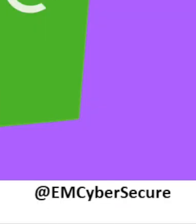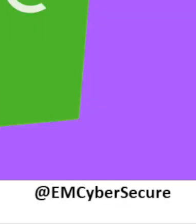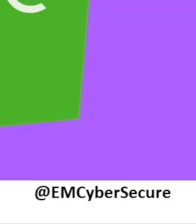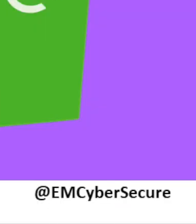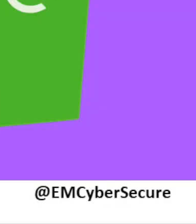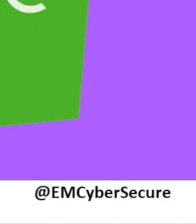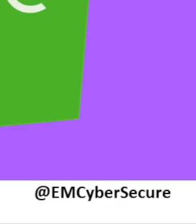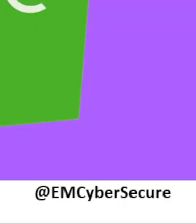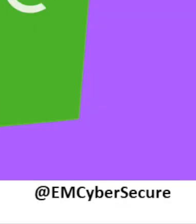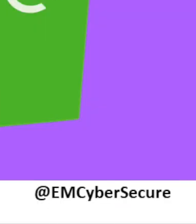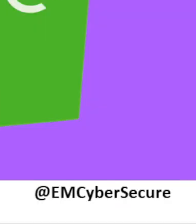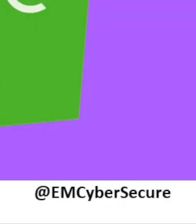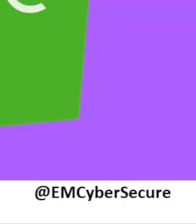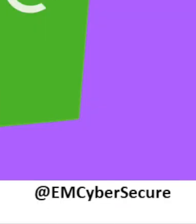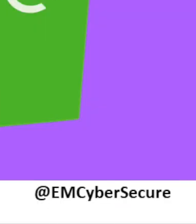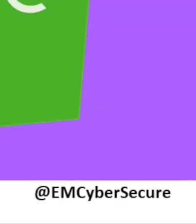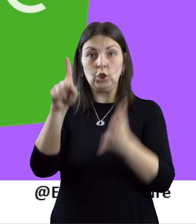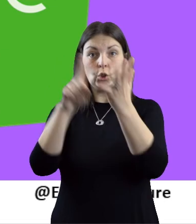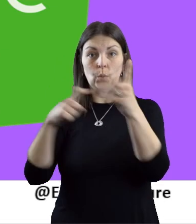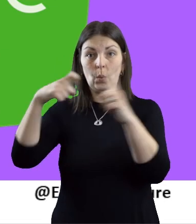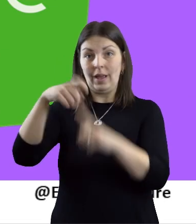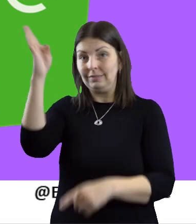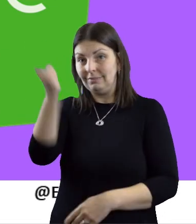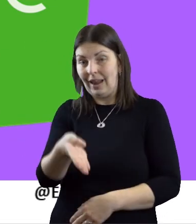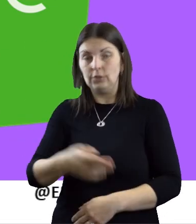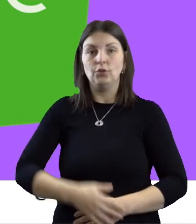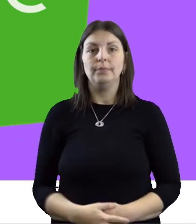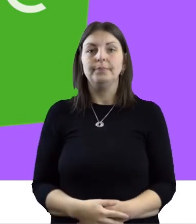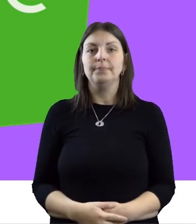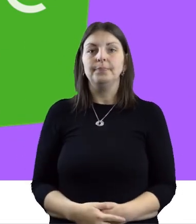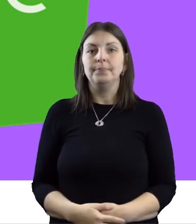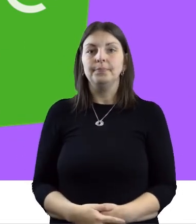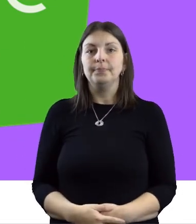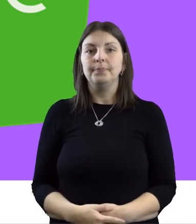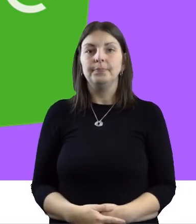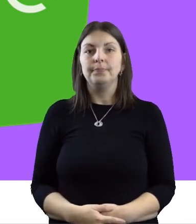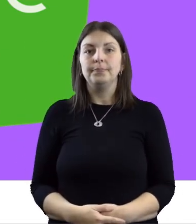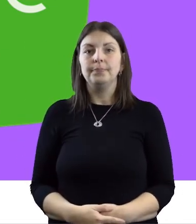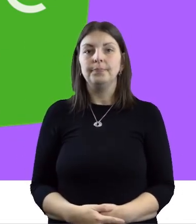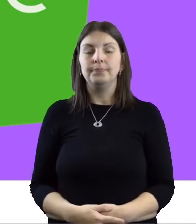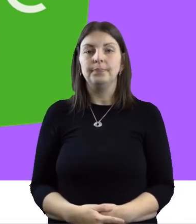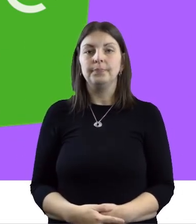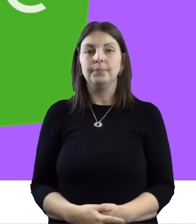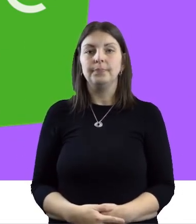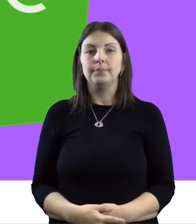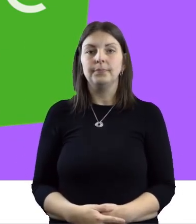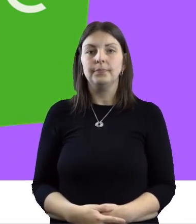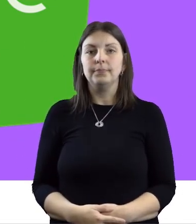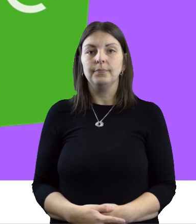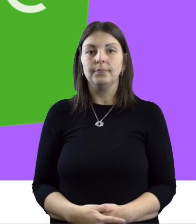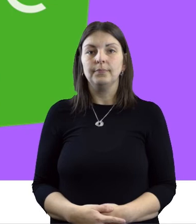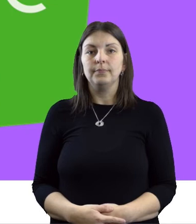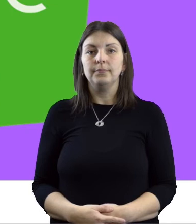or asset recovery support. The police, Action Fraud, and the bank would never call you first and claim to give you your money